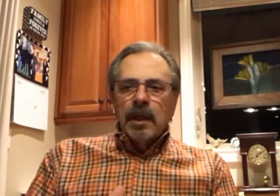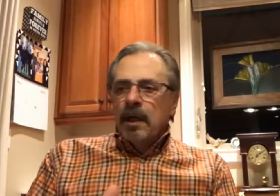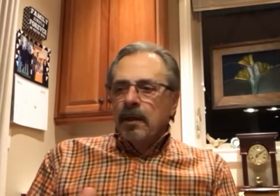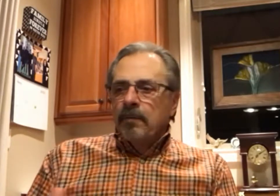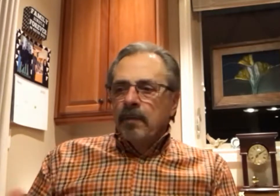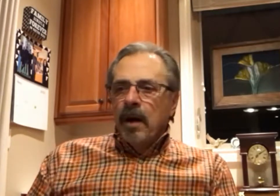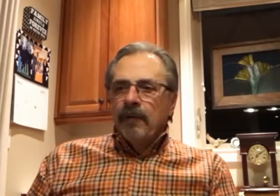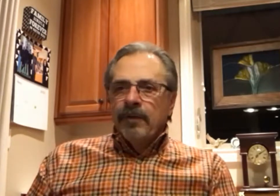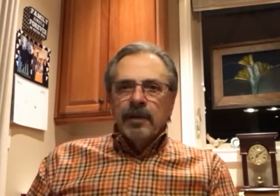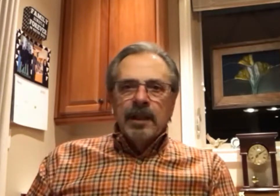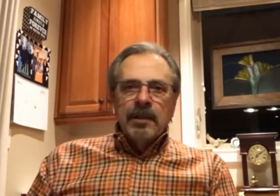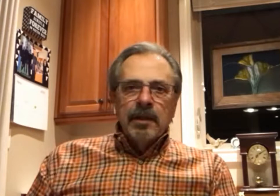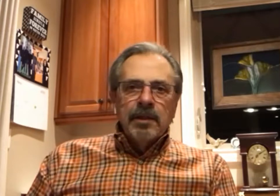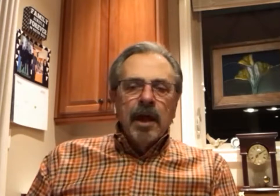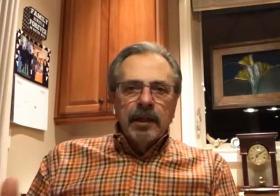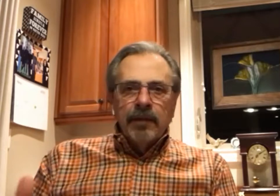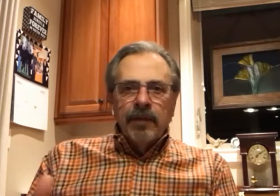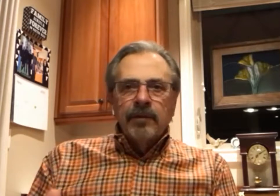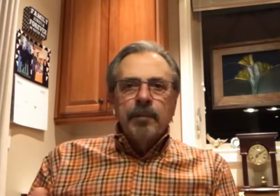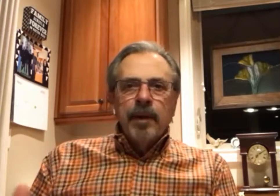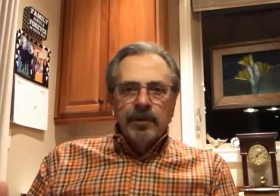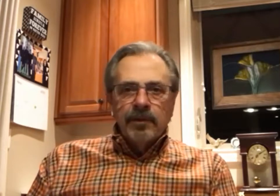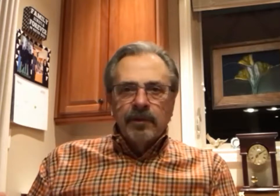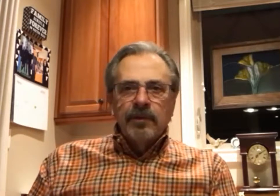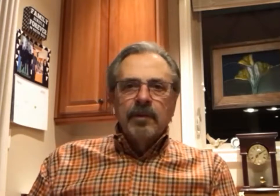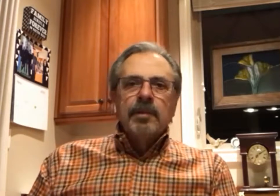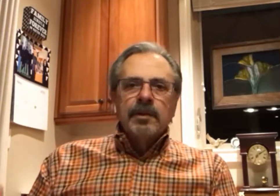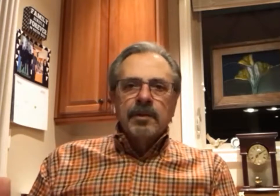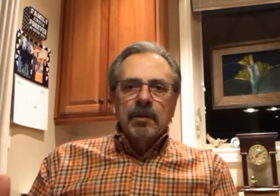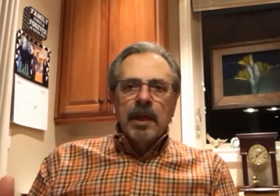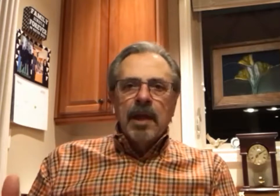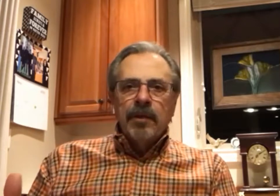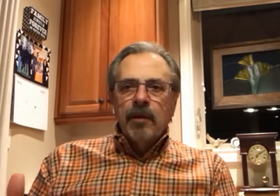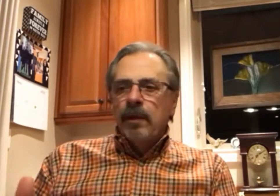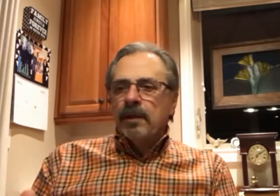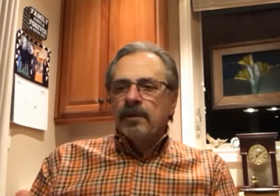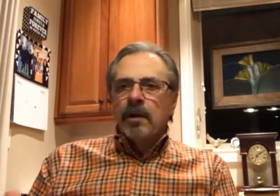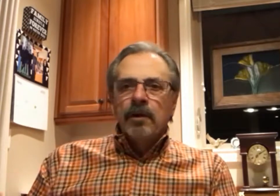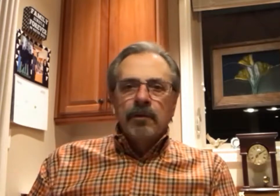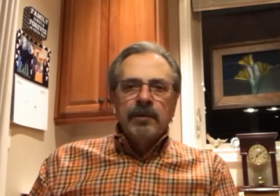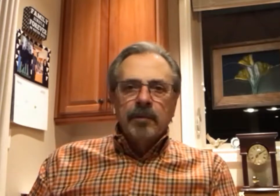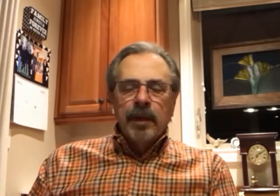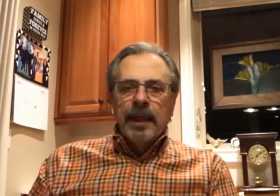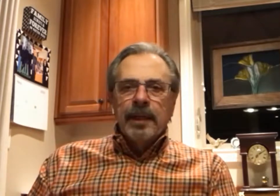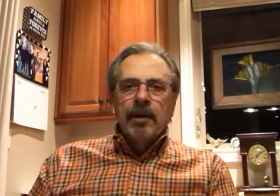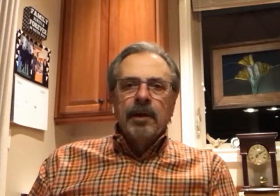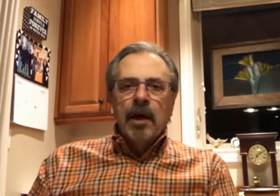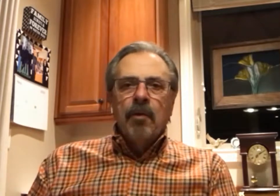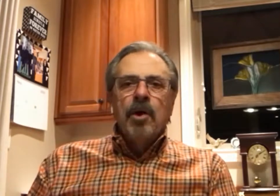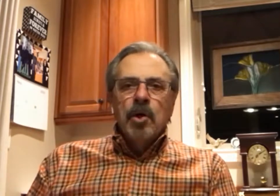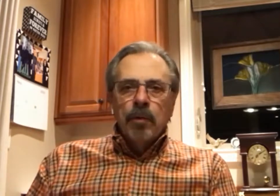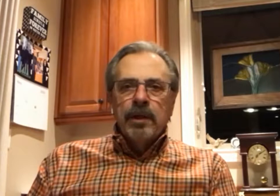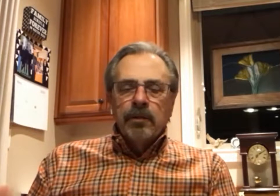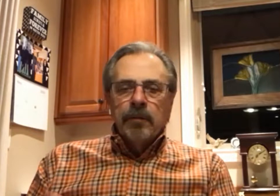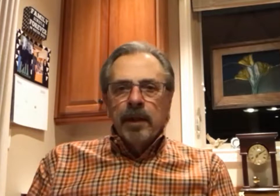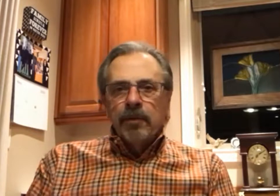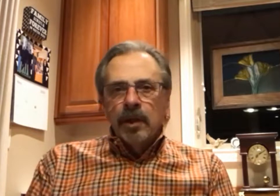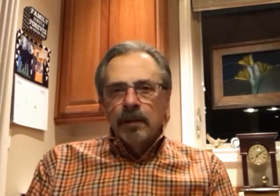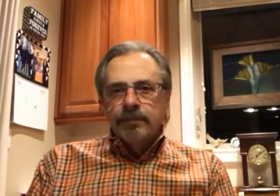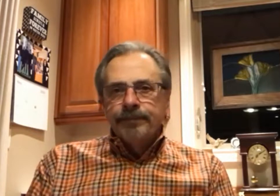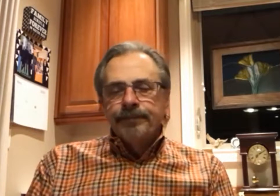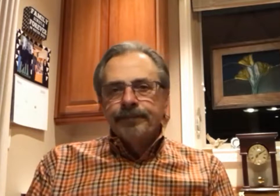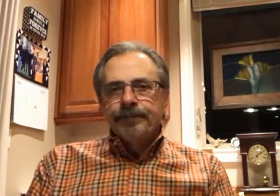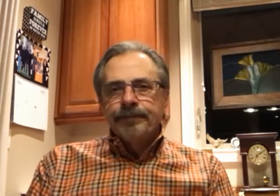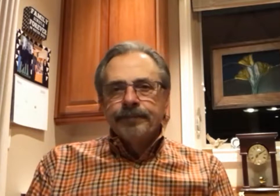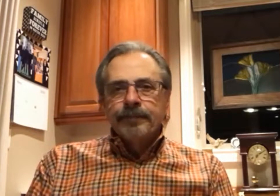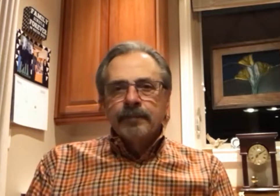year. Obviously, not in this budget season, but certainly I think we can start doing some planning on how we can do a better